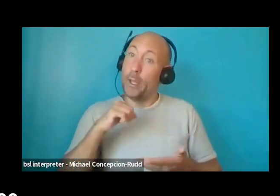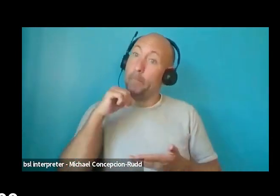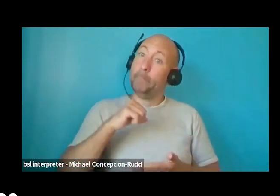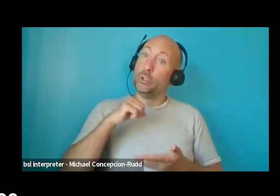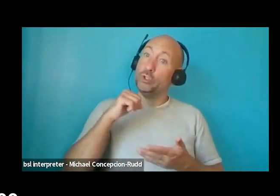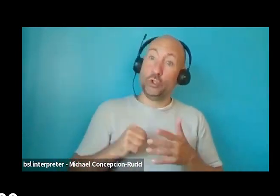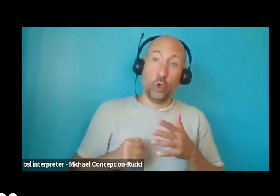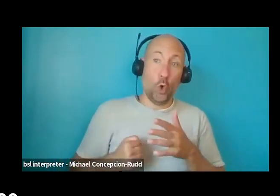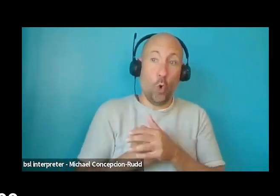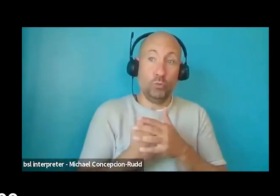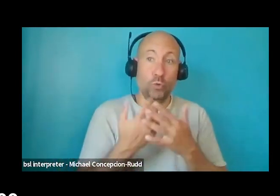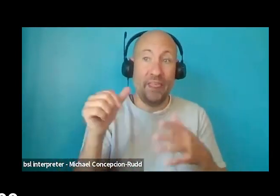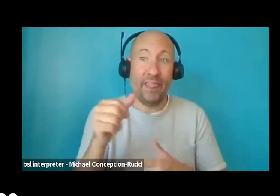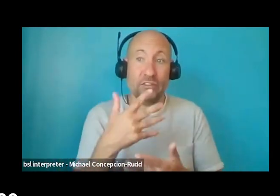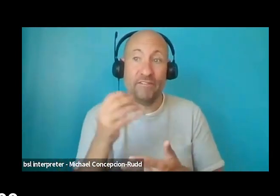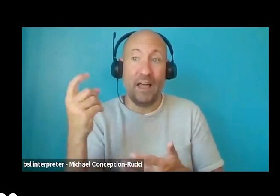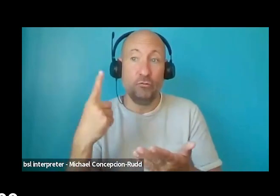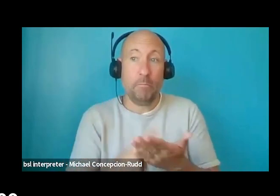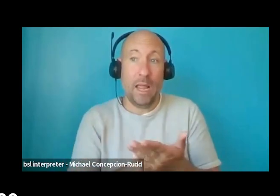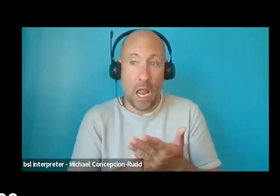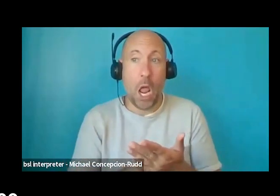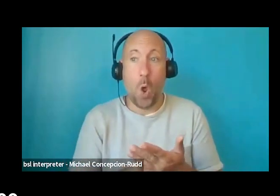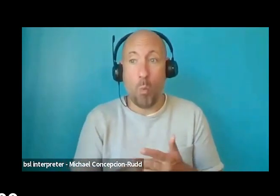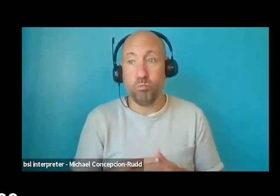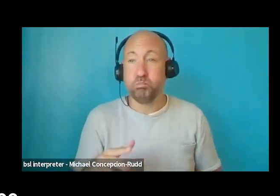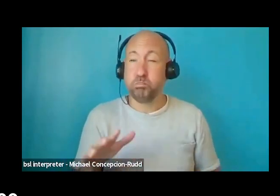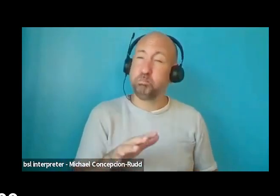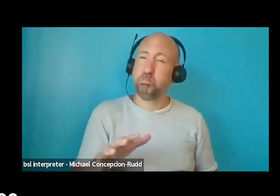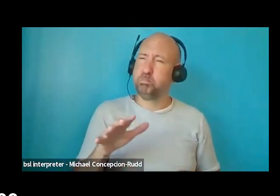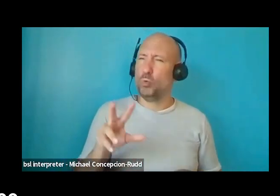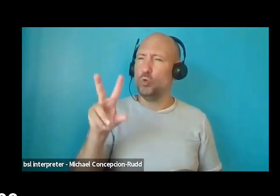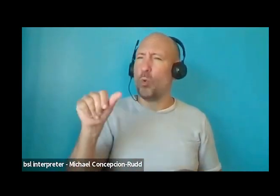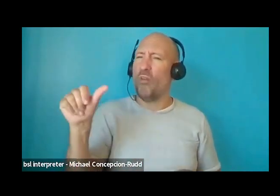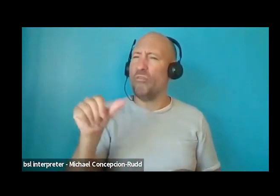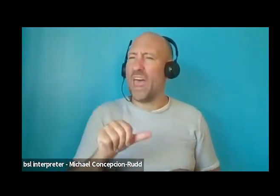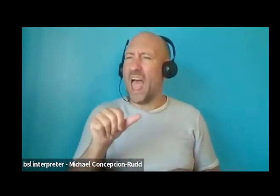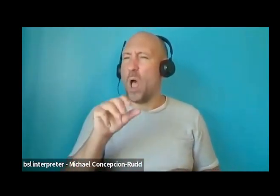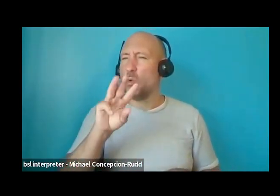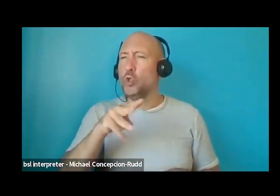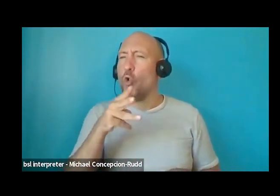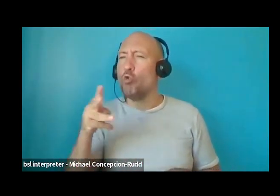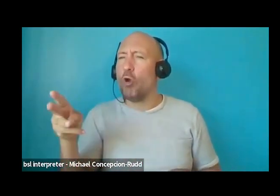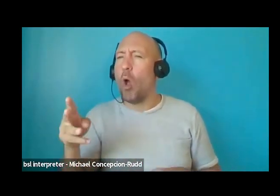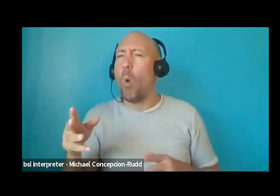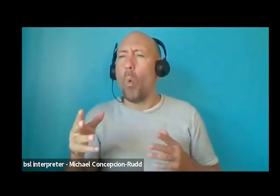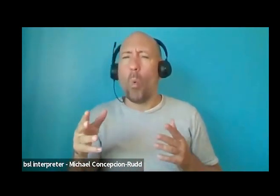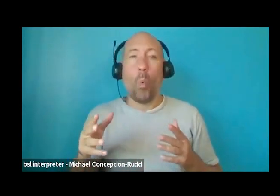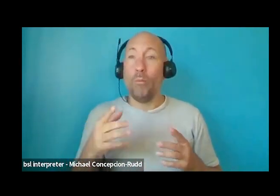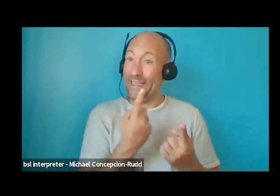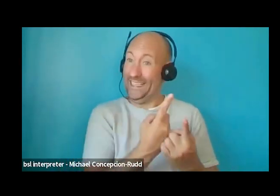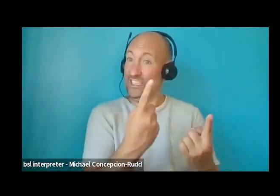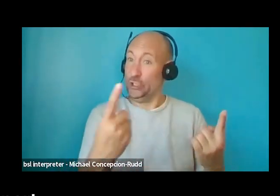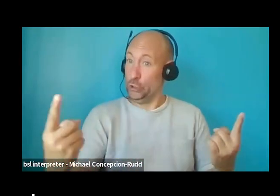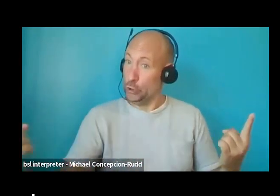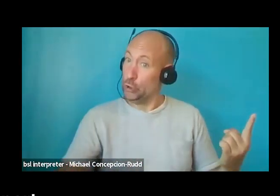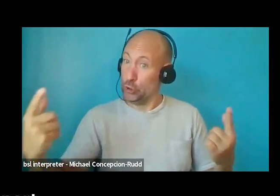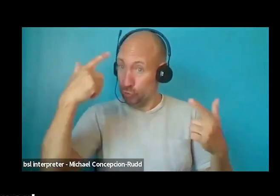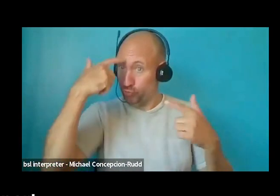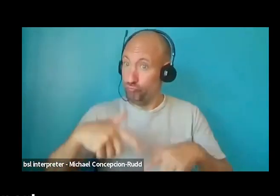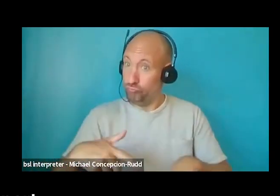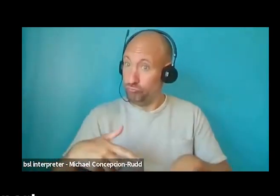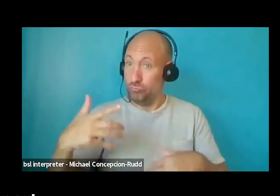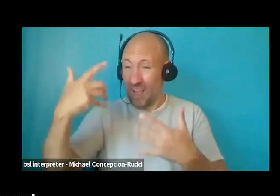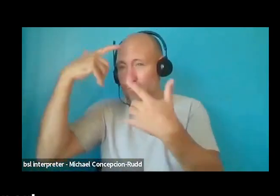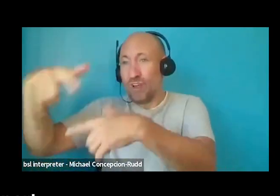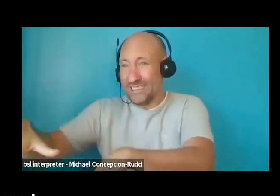to £10,500, which is about 12,000 euros, and that's available per residency. And the